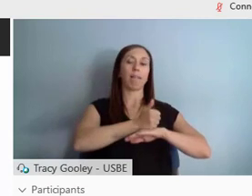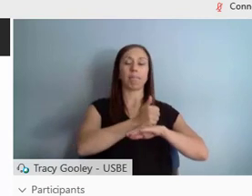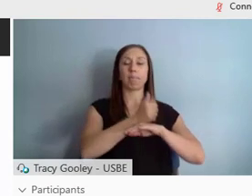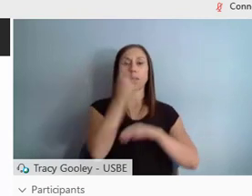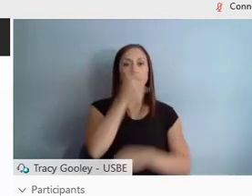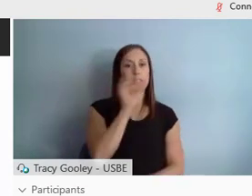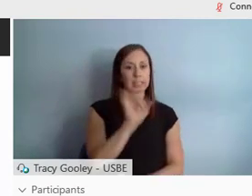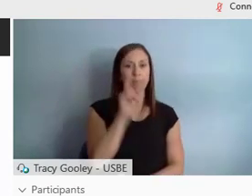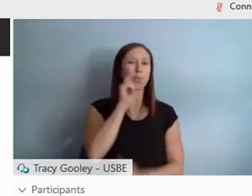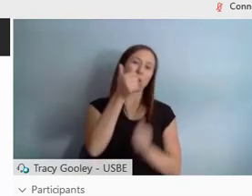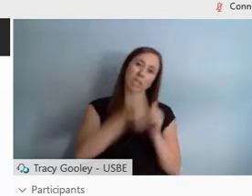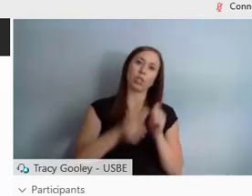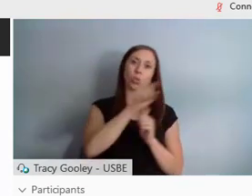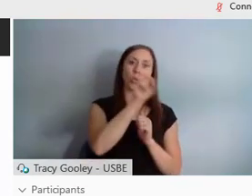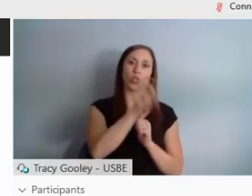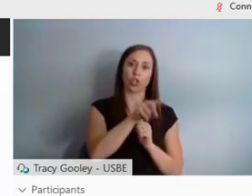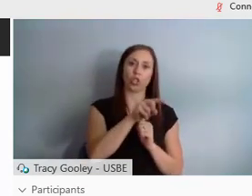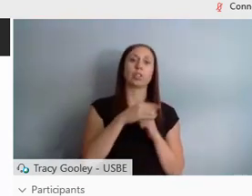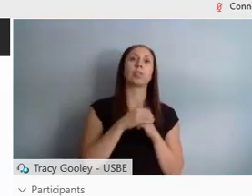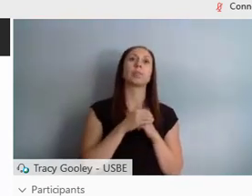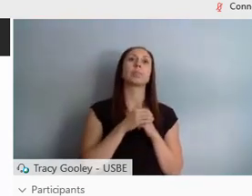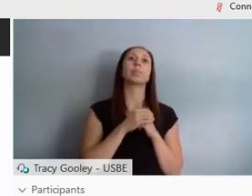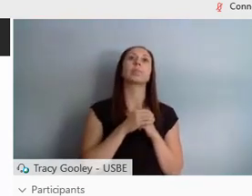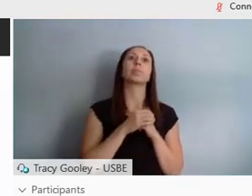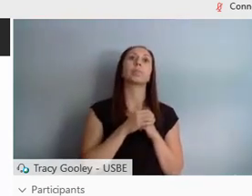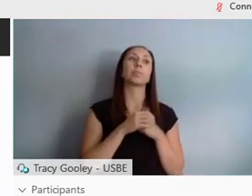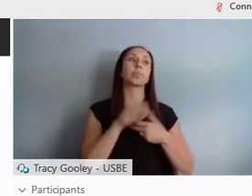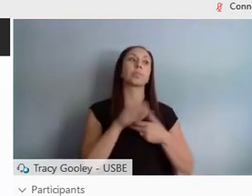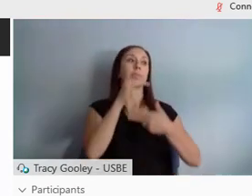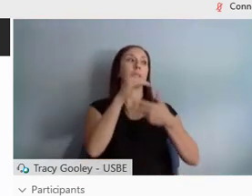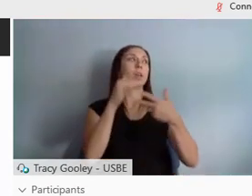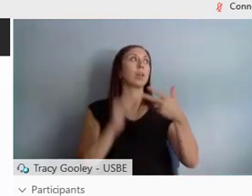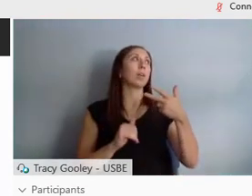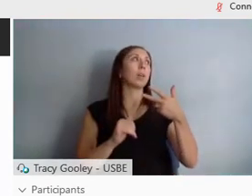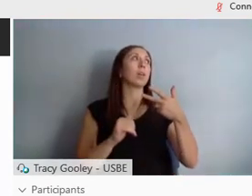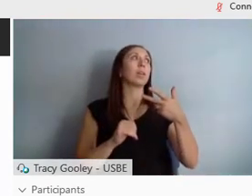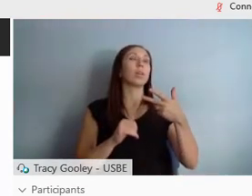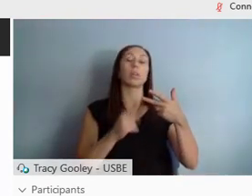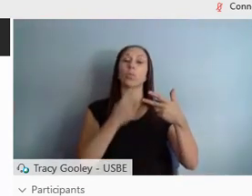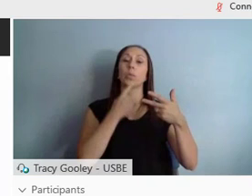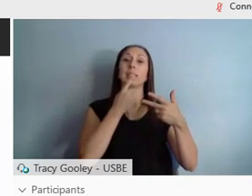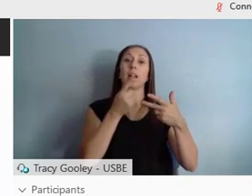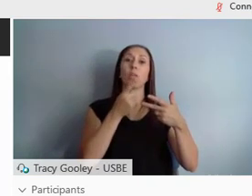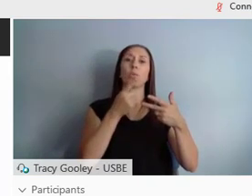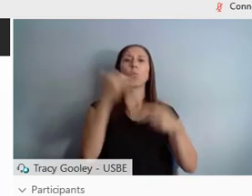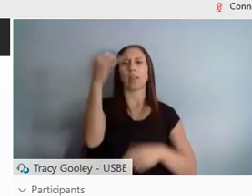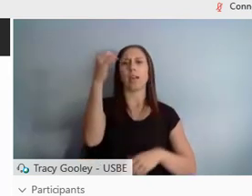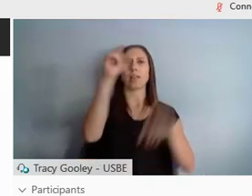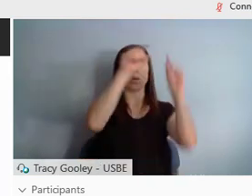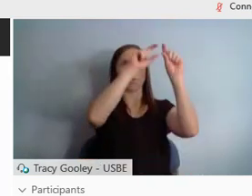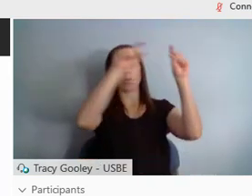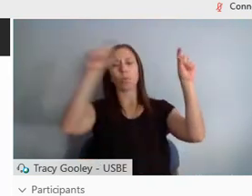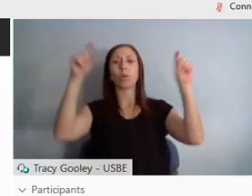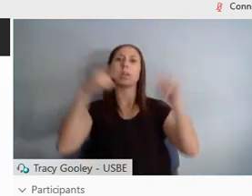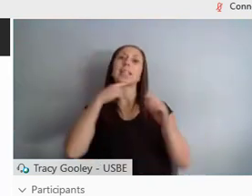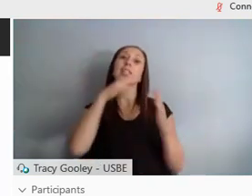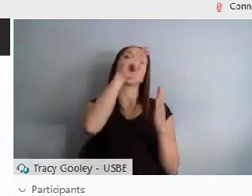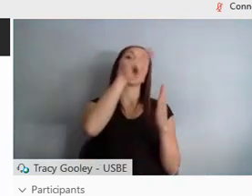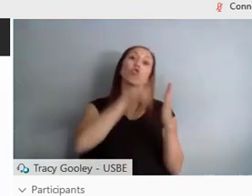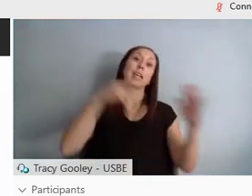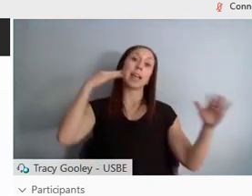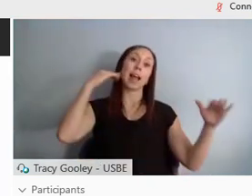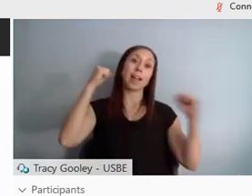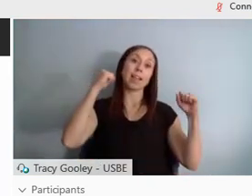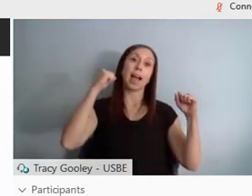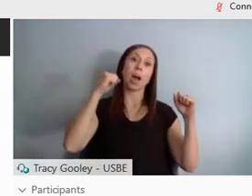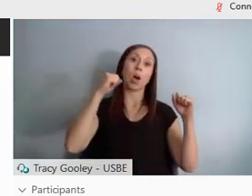same for each question. It tells you in the instructions bar in yellow to read aloud script